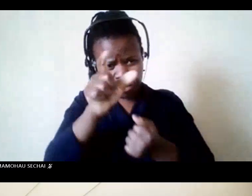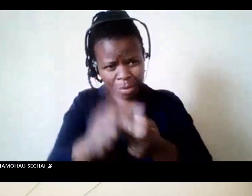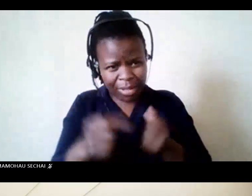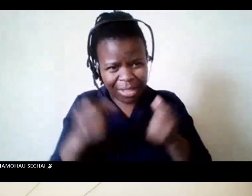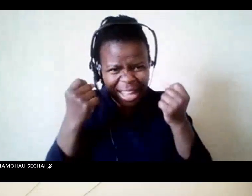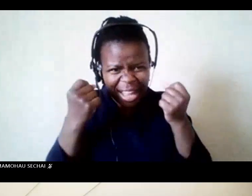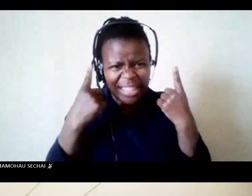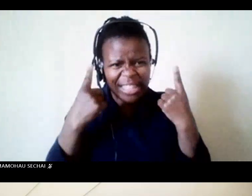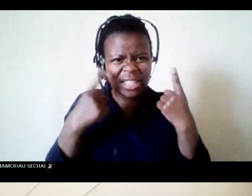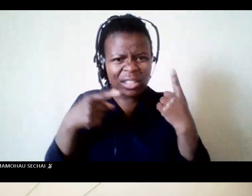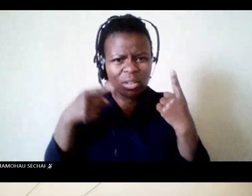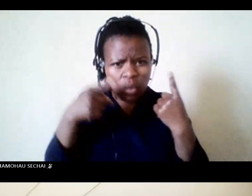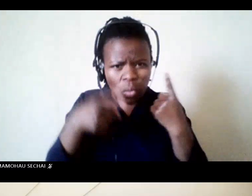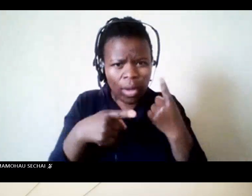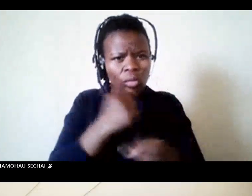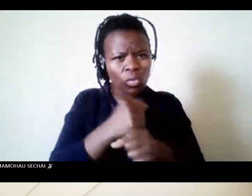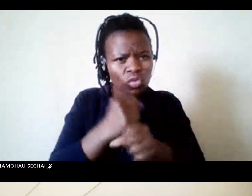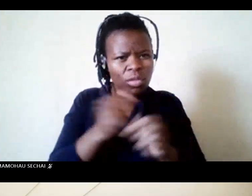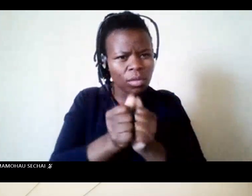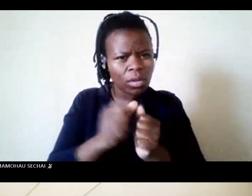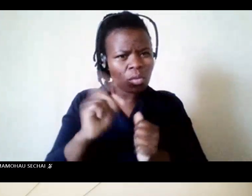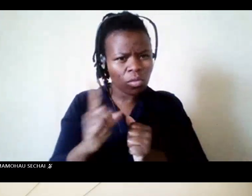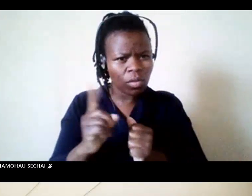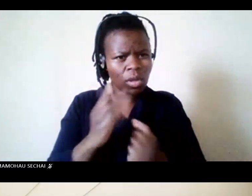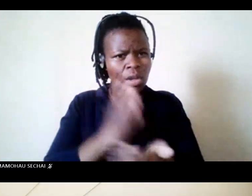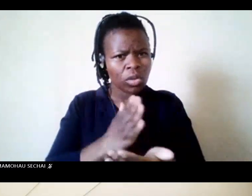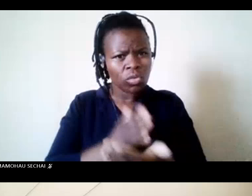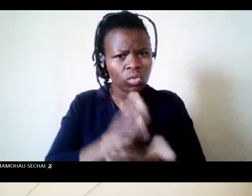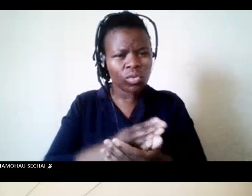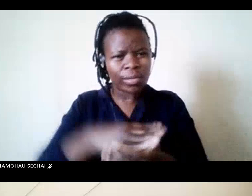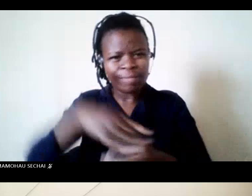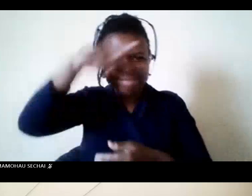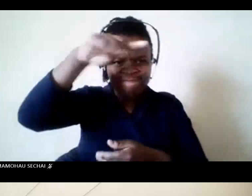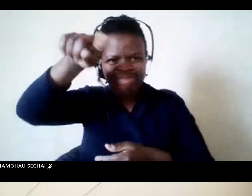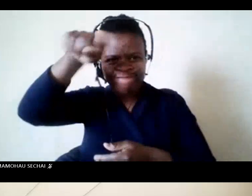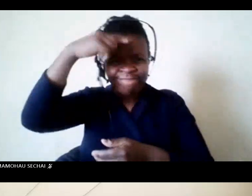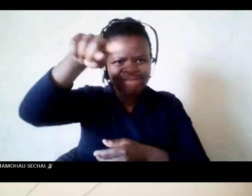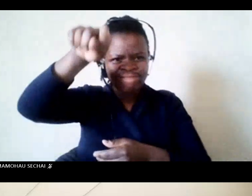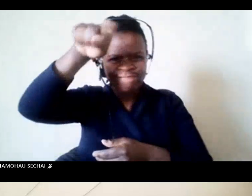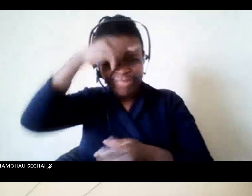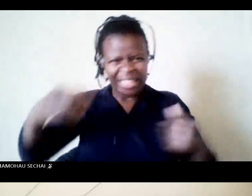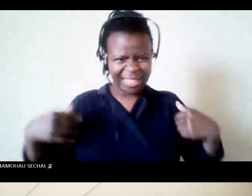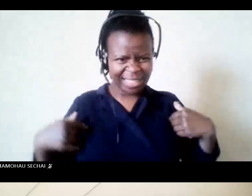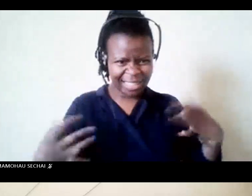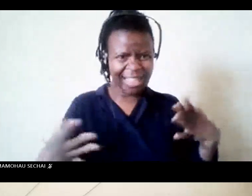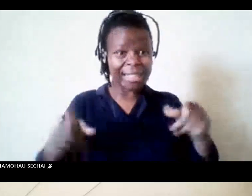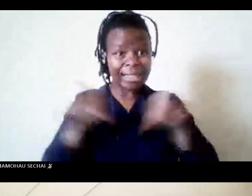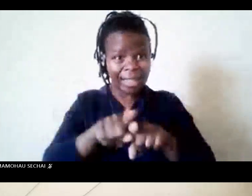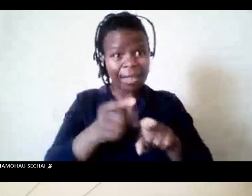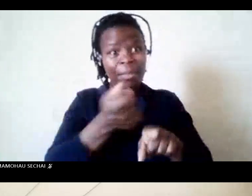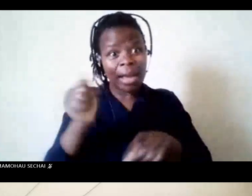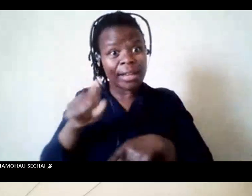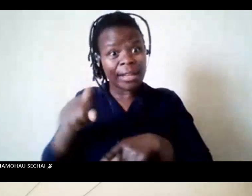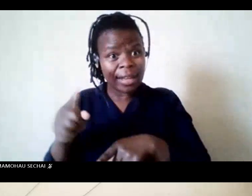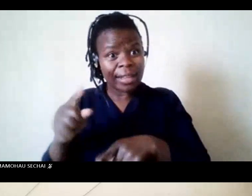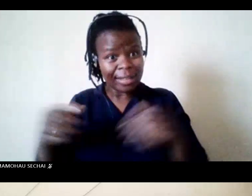through, then the drinking starts, just like you're saying. The drinking starts, and every other thing starts, because